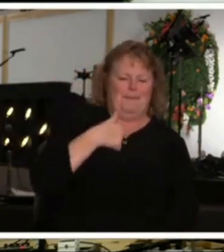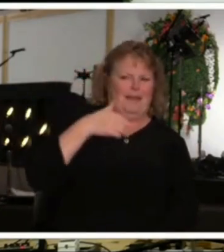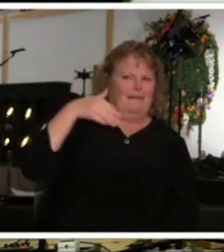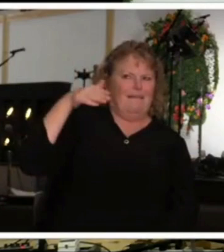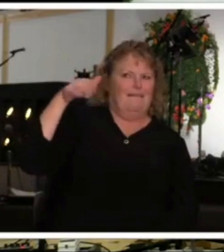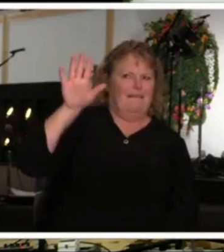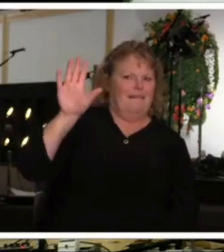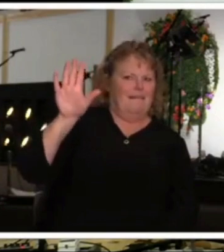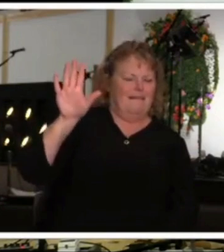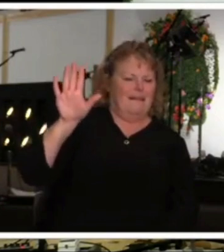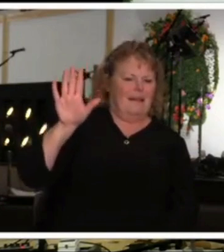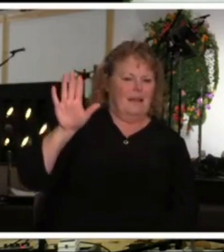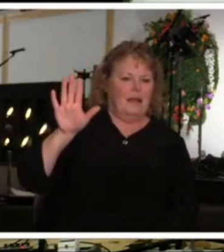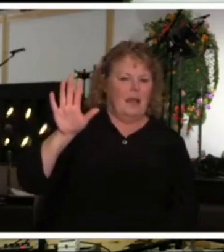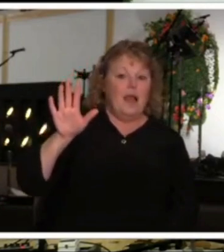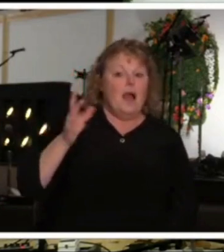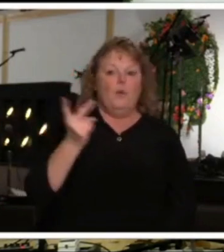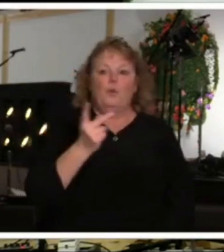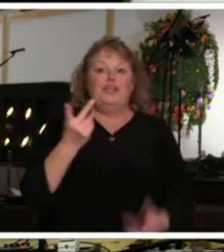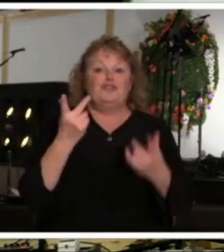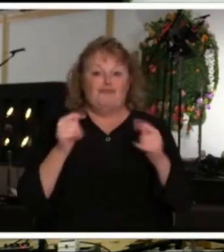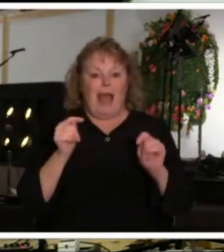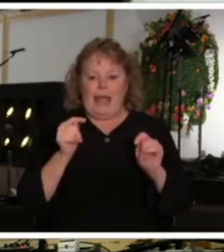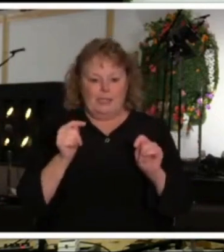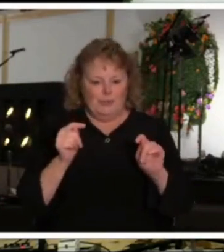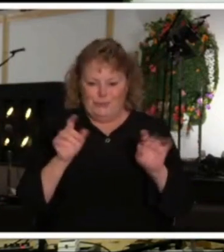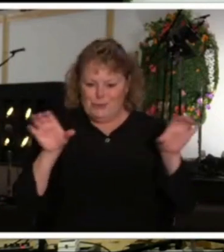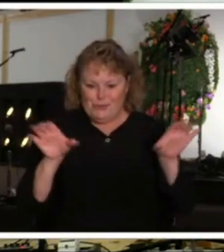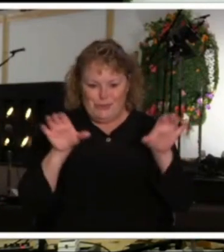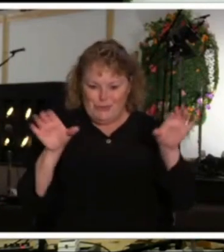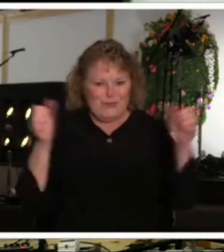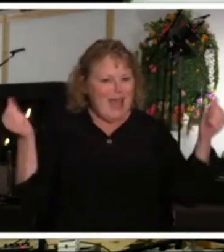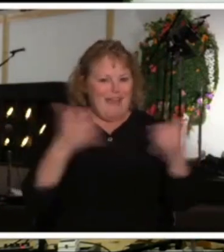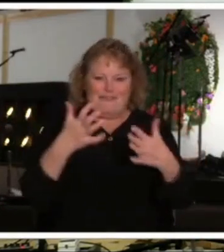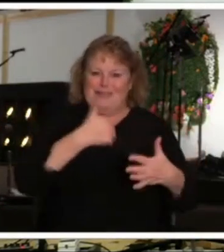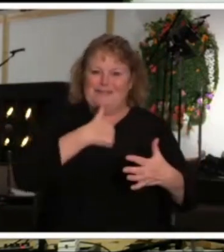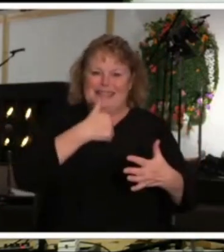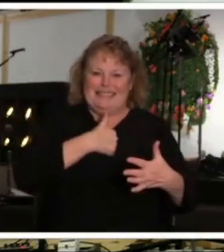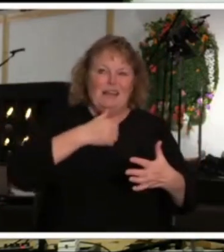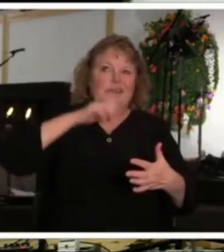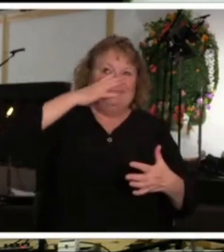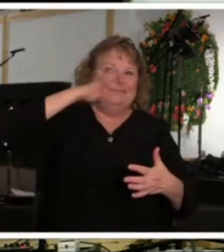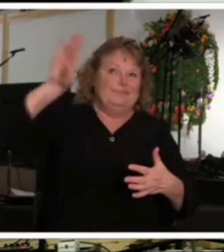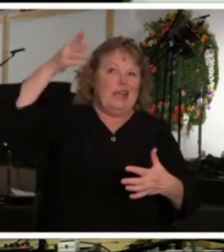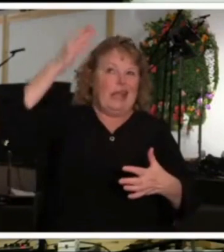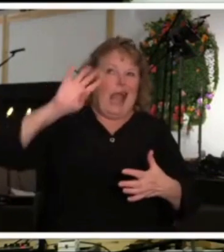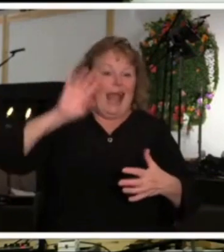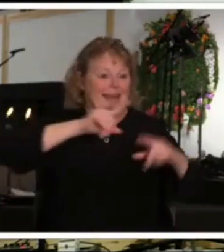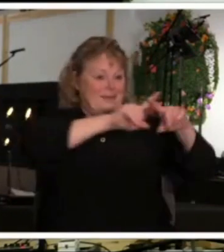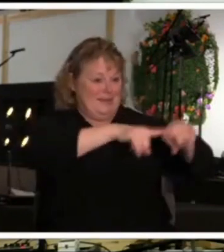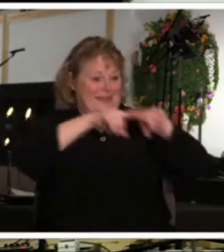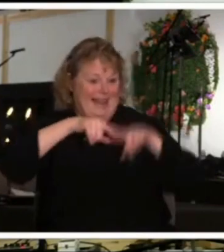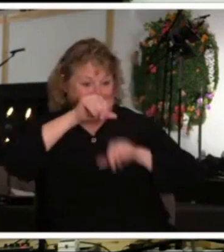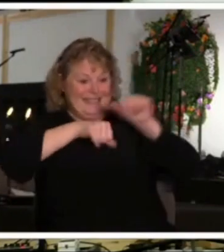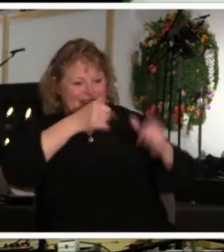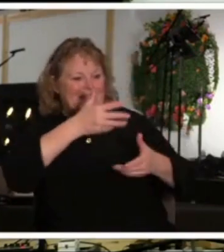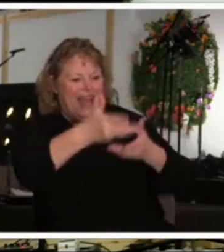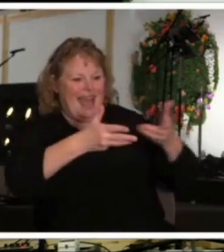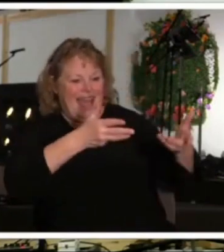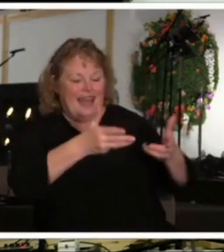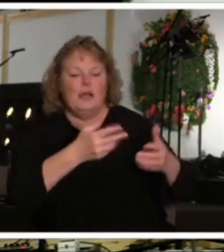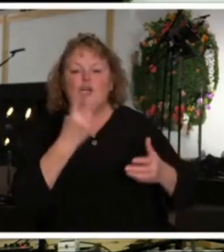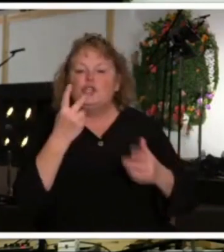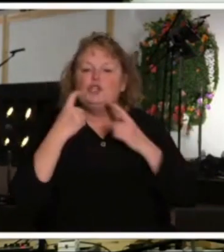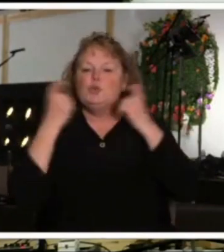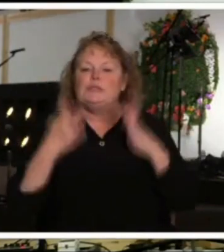everything. And we try to do it ourselves. It takes us away from God, and we depend upon each other. And you got two sinners